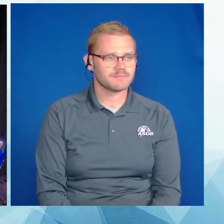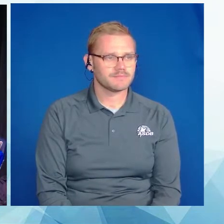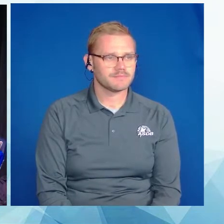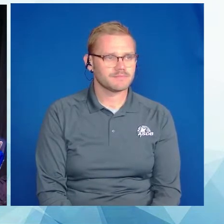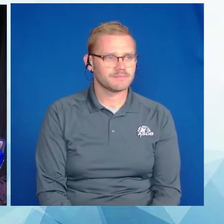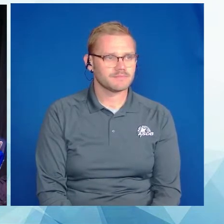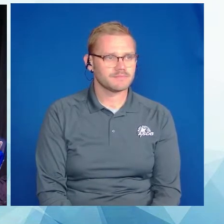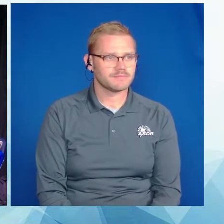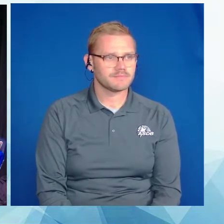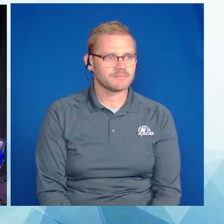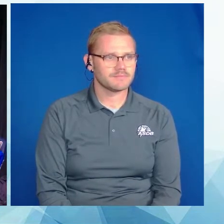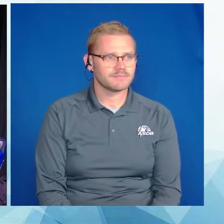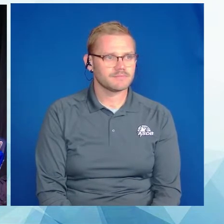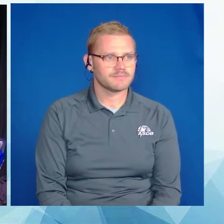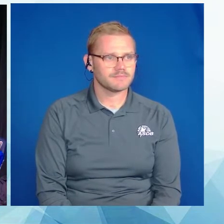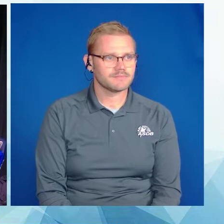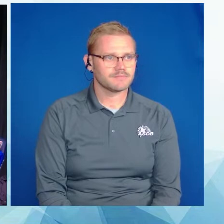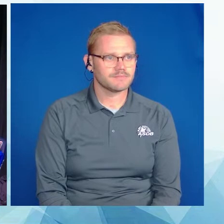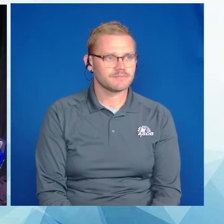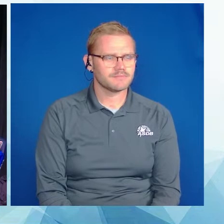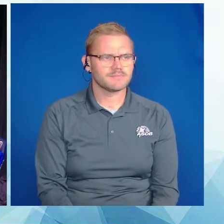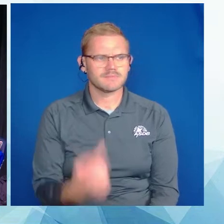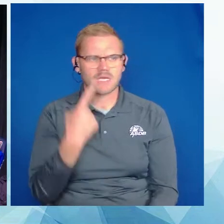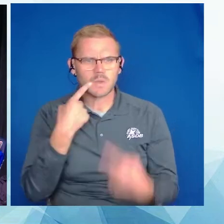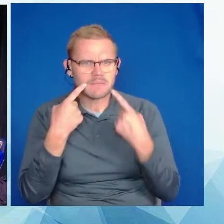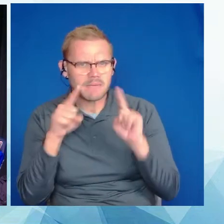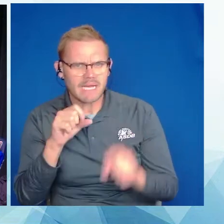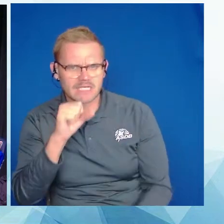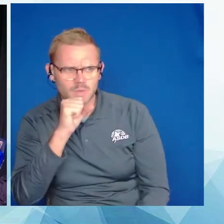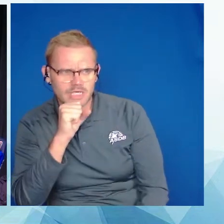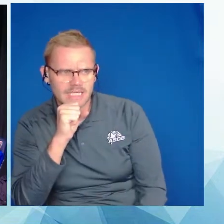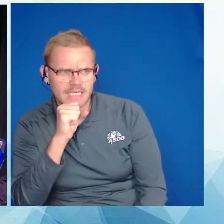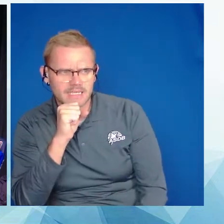I don't think my mic is working.